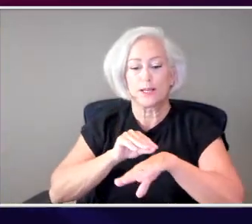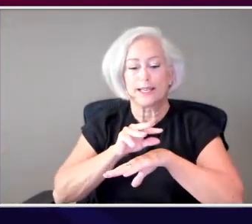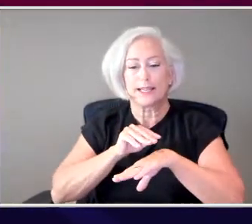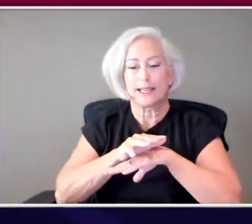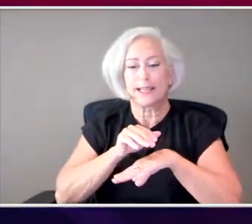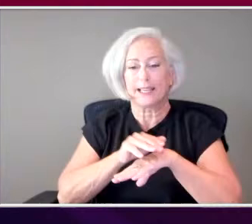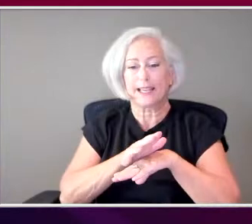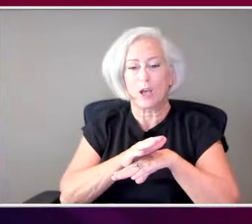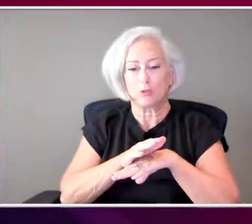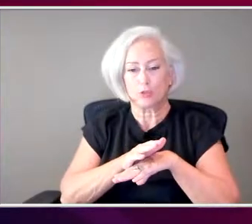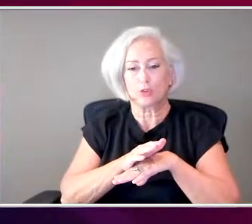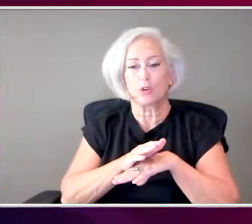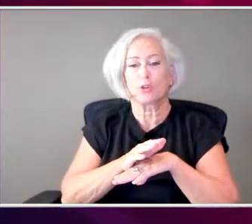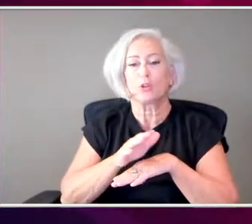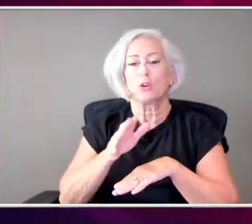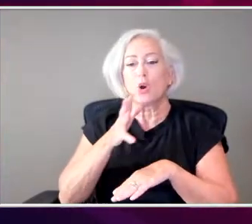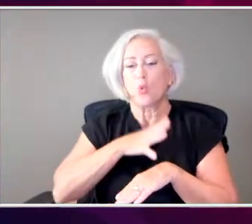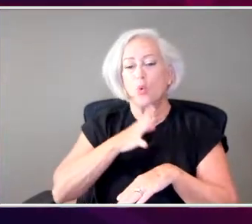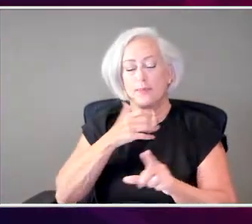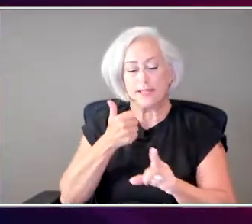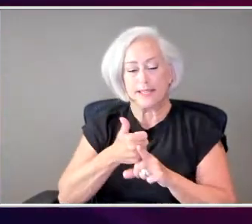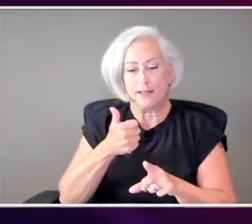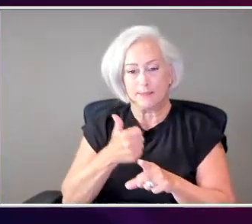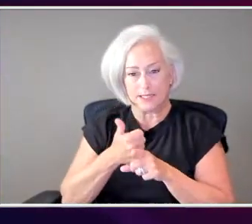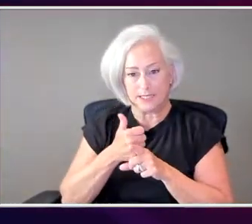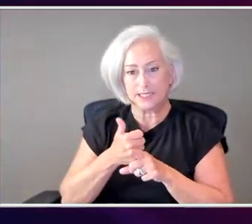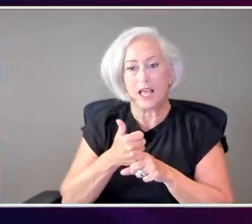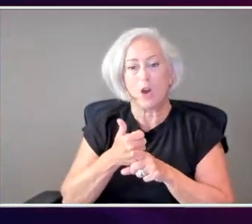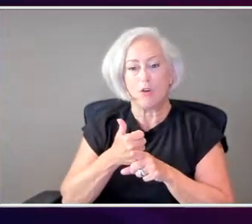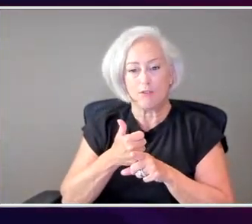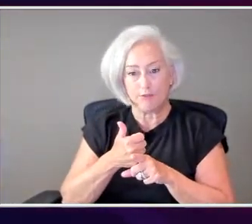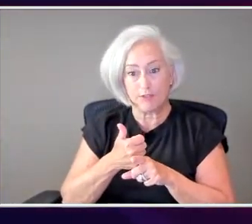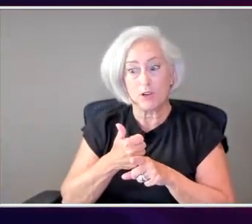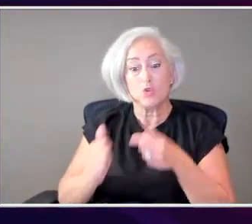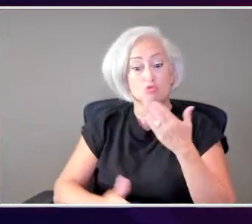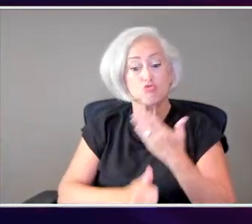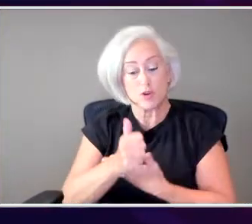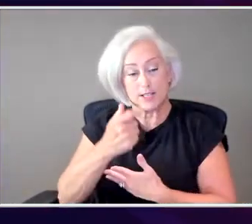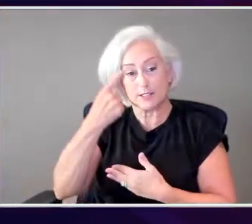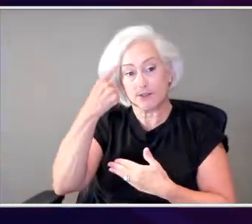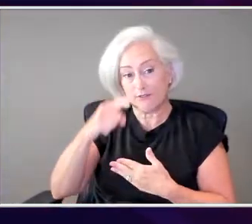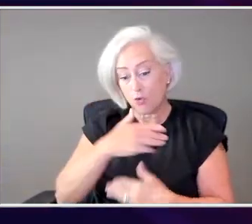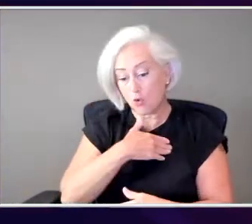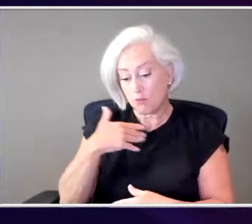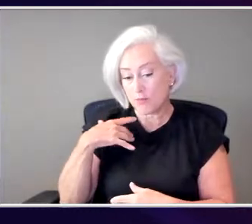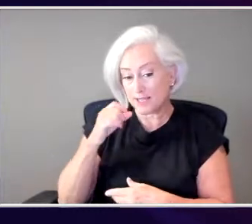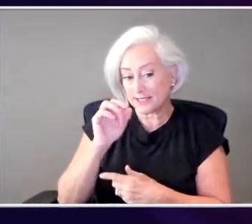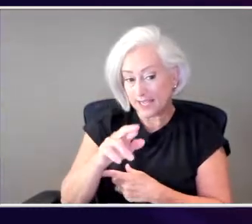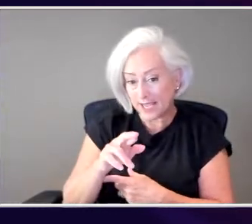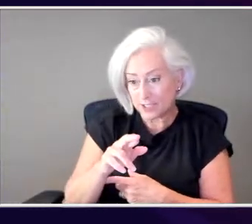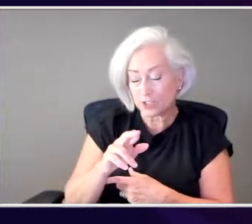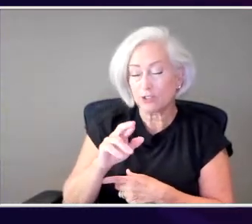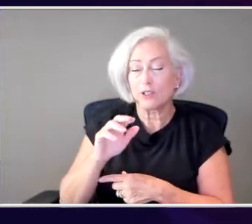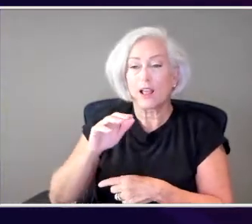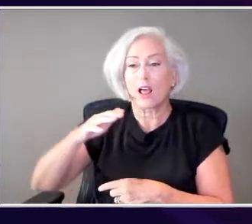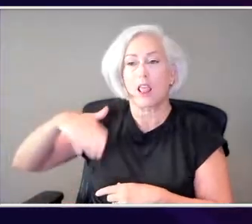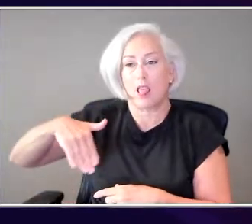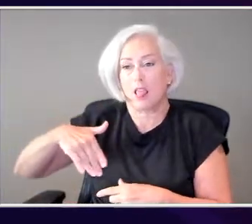risk for breast cancer but have not yet developed it, and hopefully never will. Absolutely, right, absolutely,